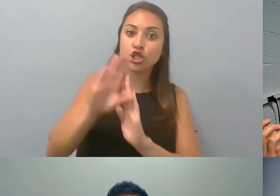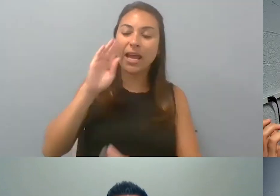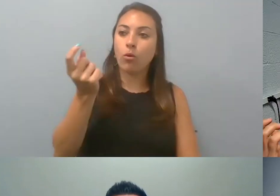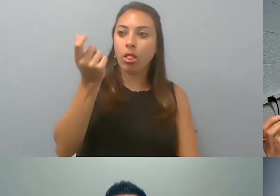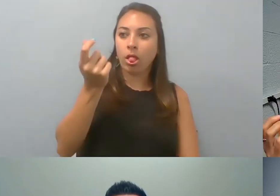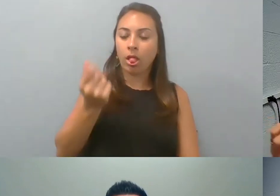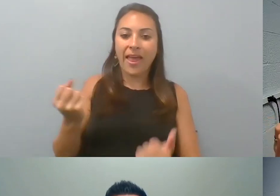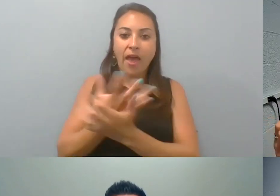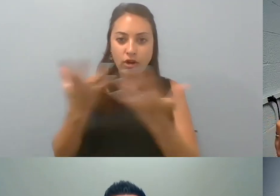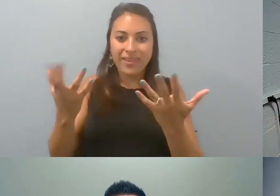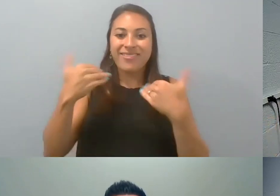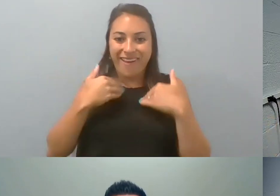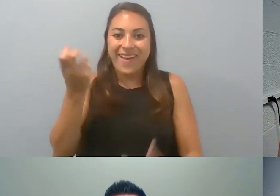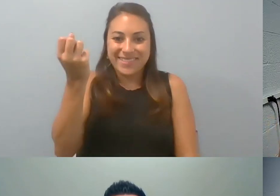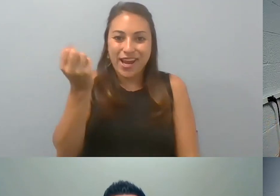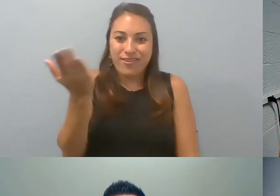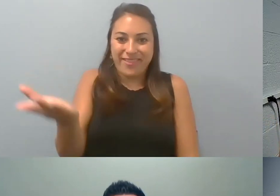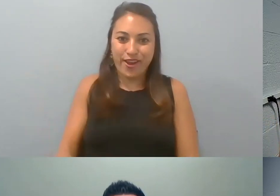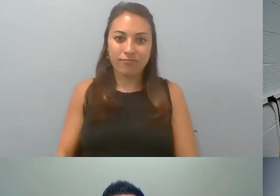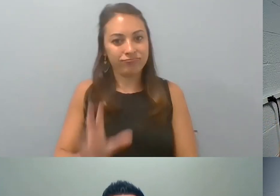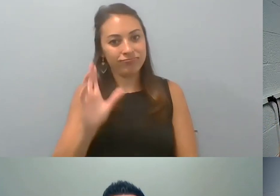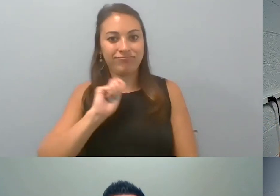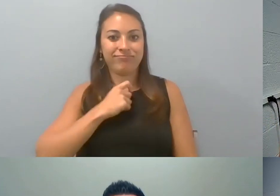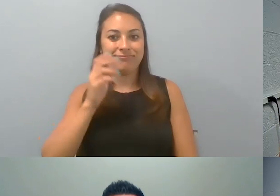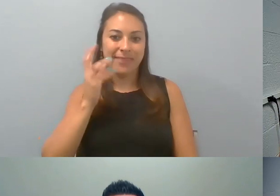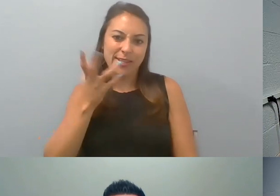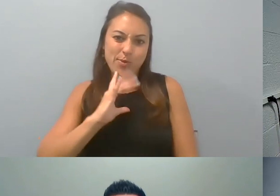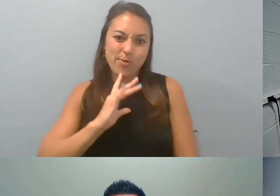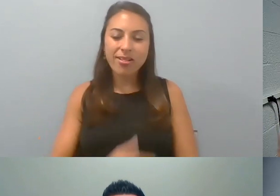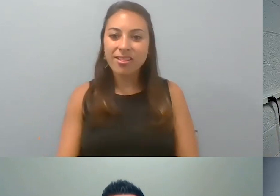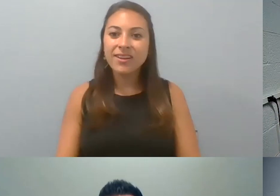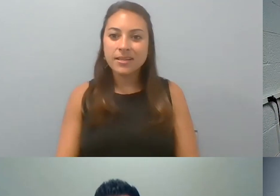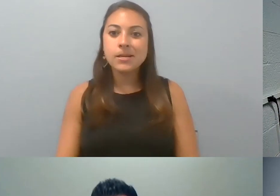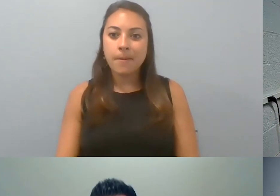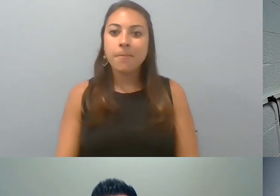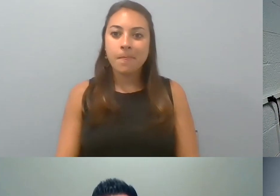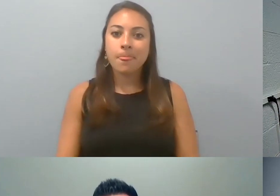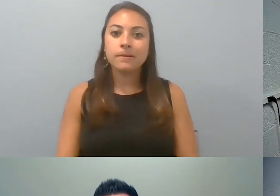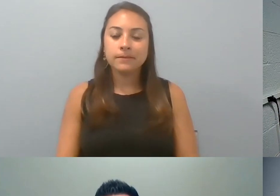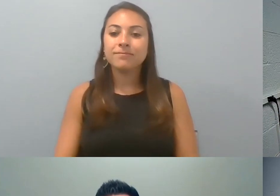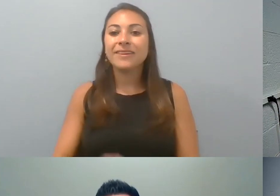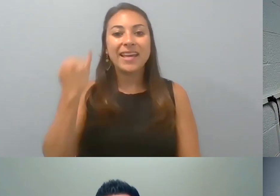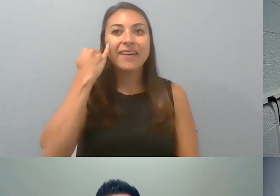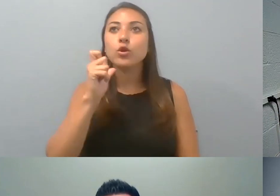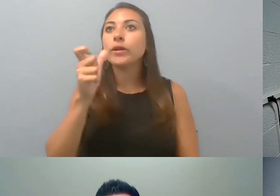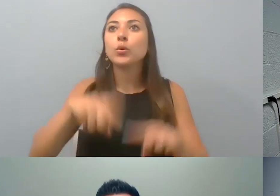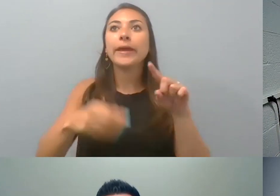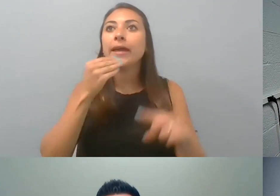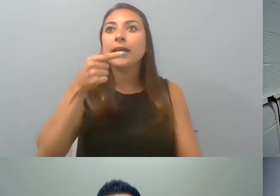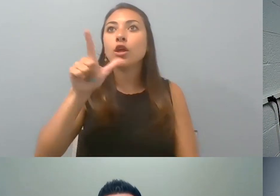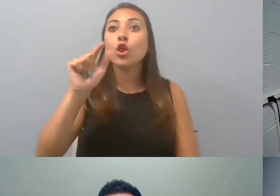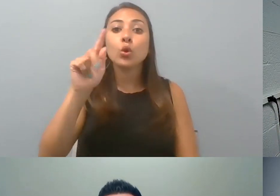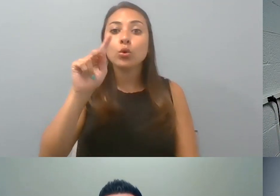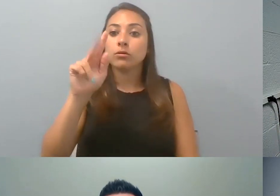from the website that has, or that from our menu that has dairy in it. So that's a handy feature of that tool as well. If